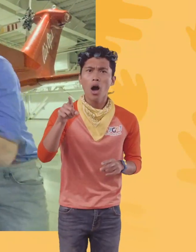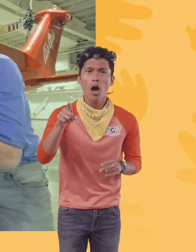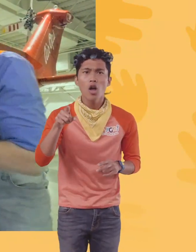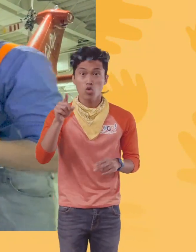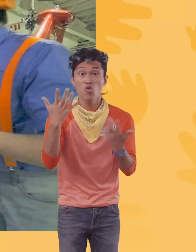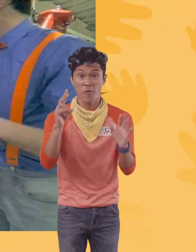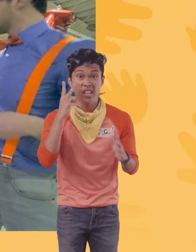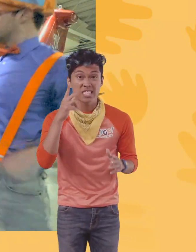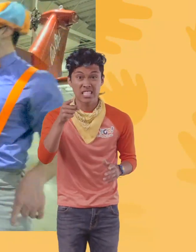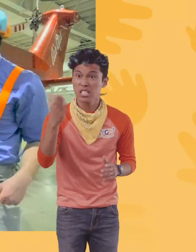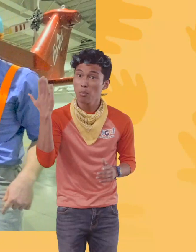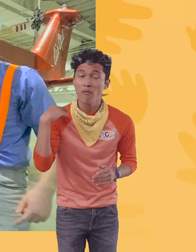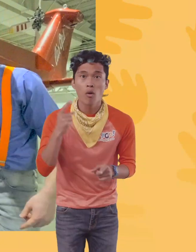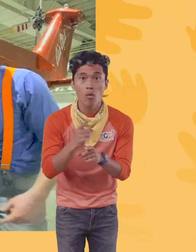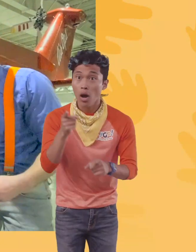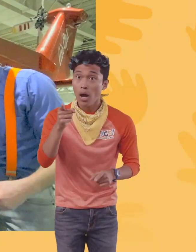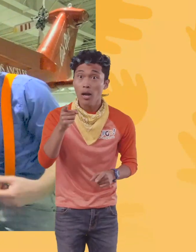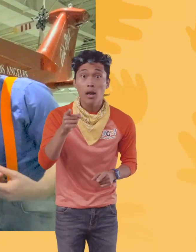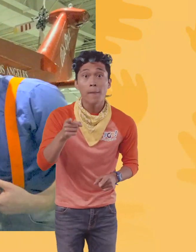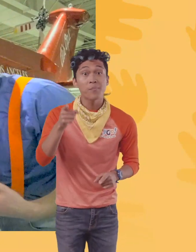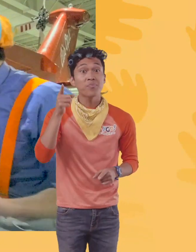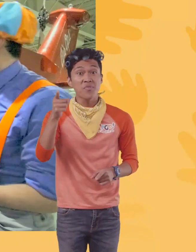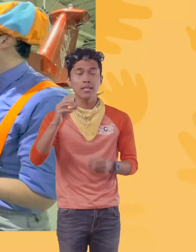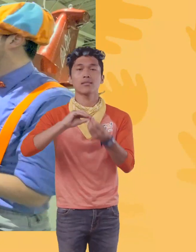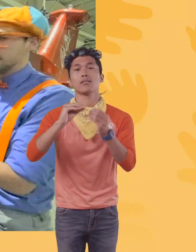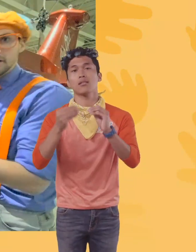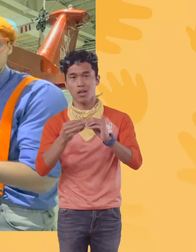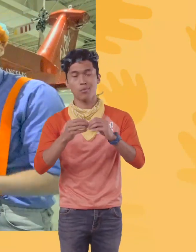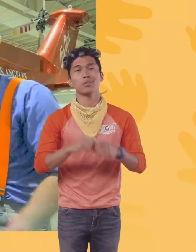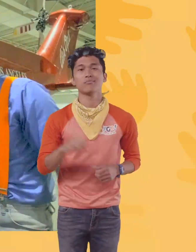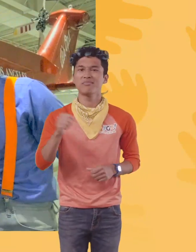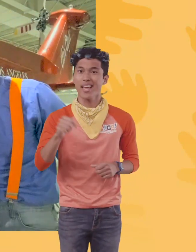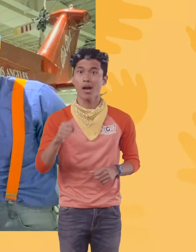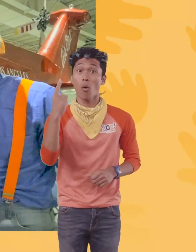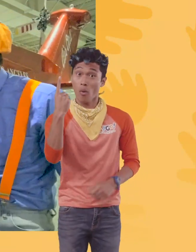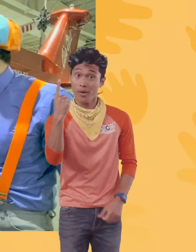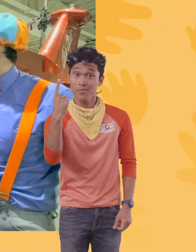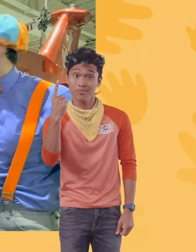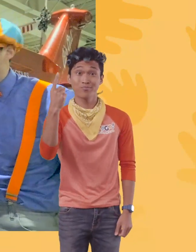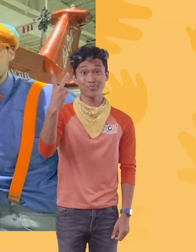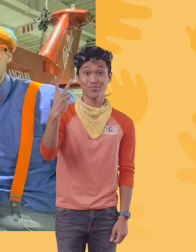You've seen this before, right? Yeah, this is a number. Yeah,